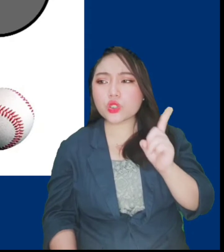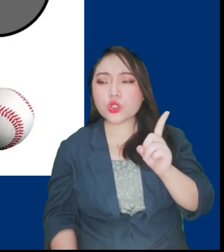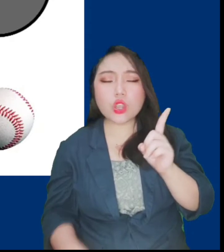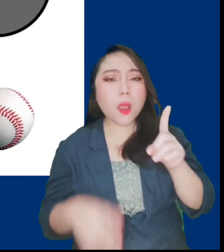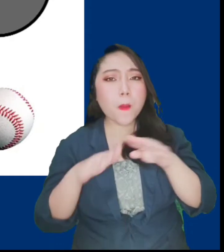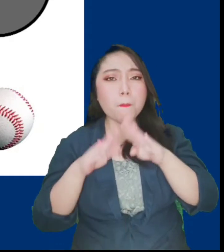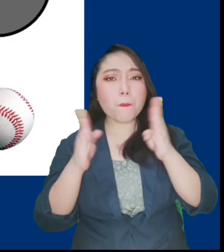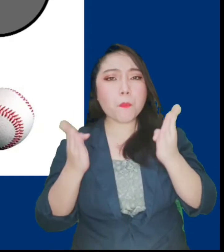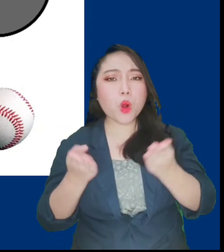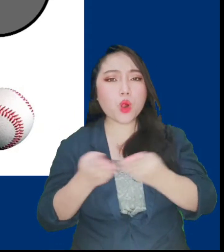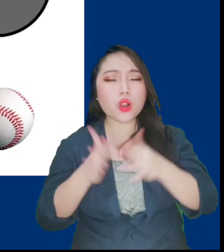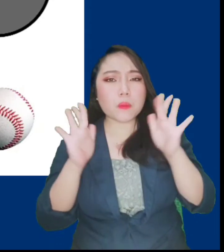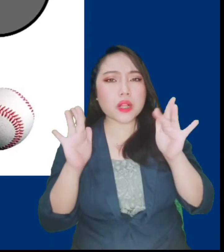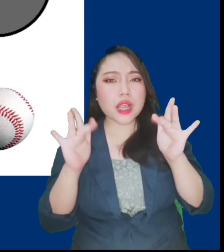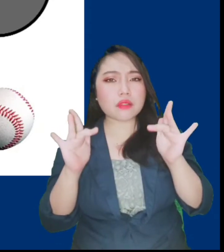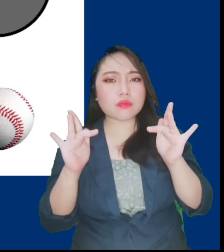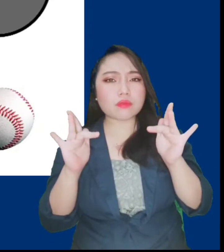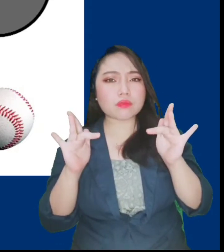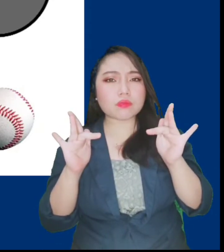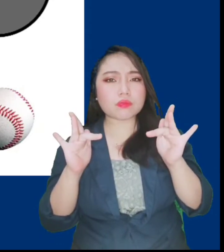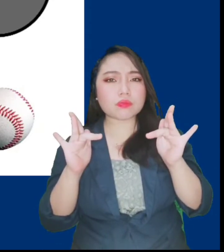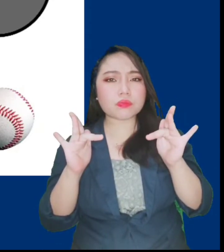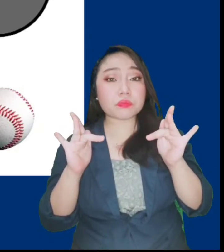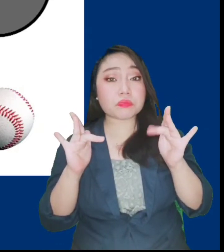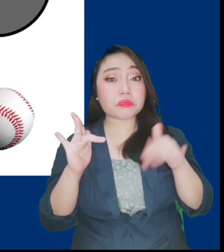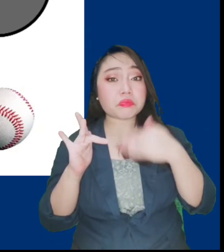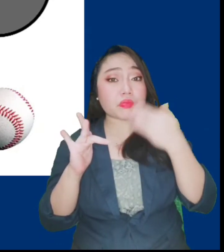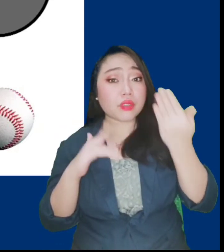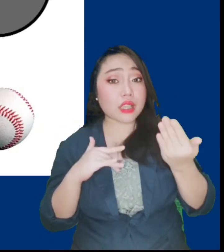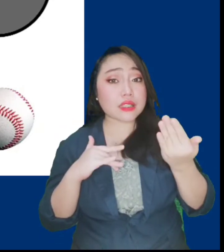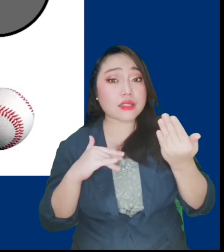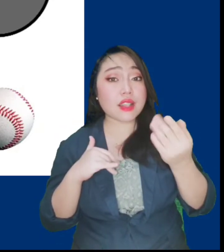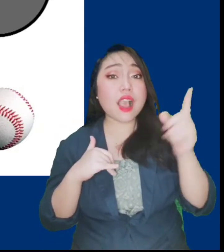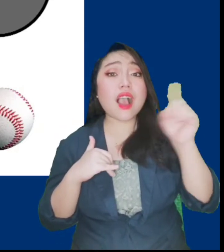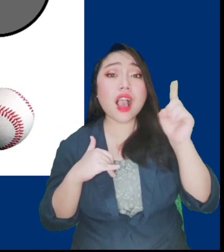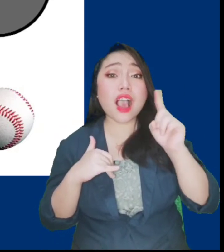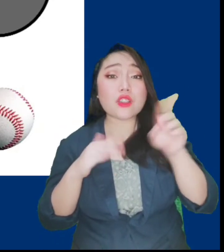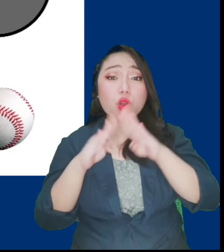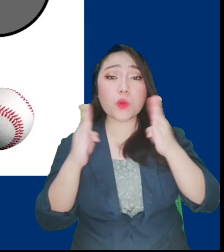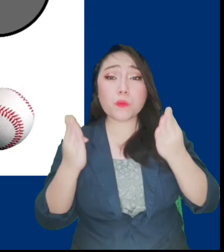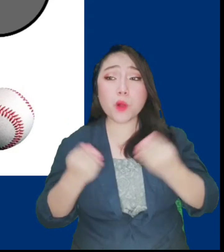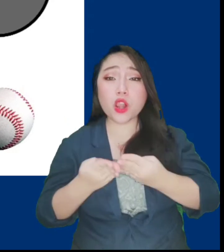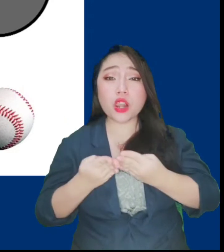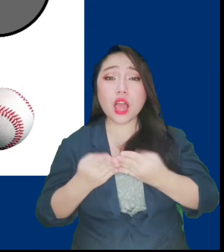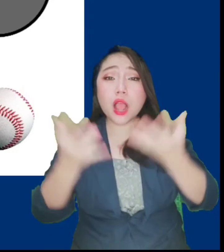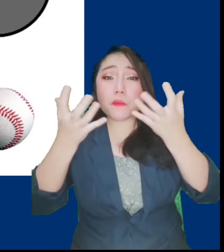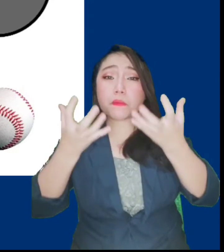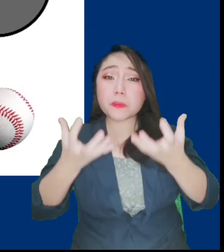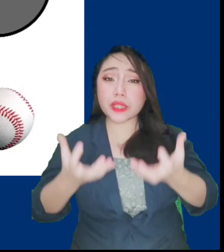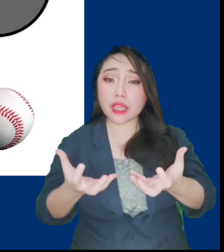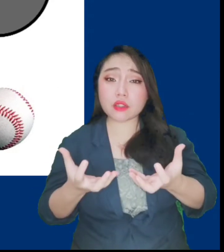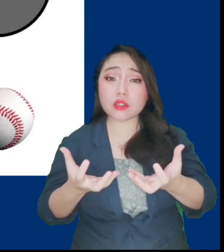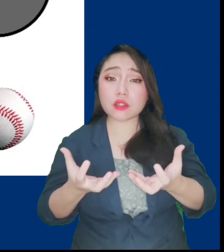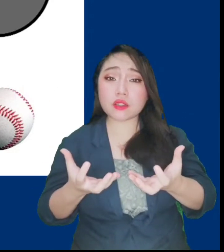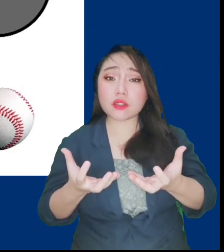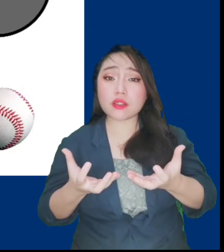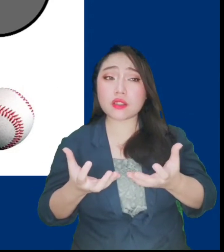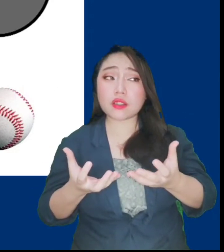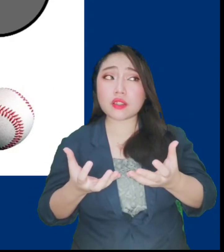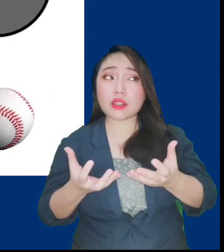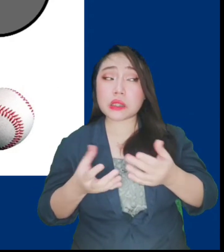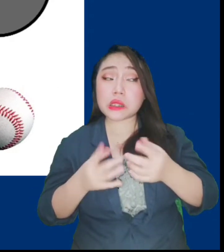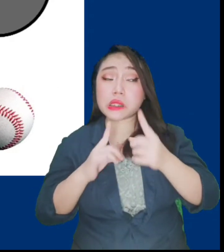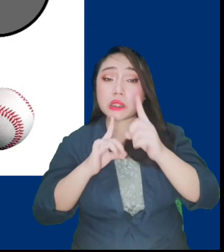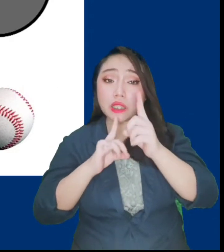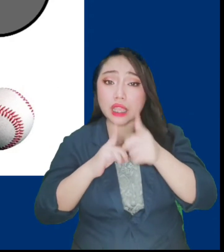which ball is lighter? Next, which ball is heavier?